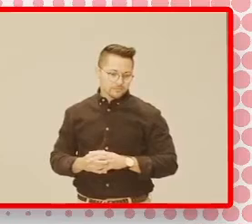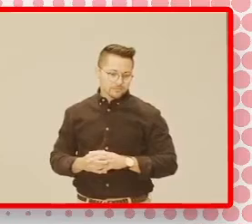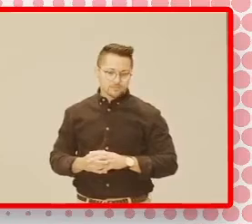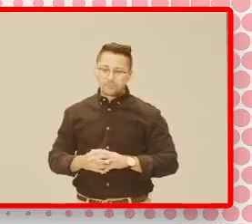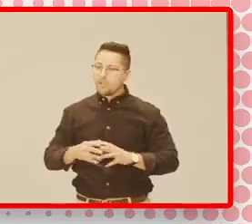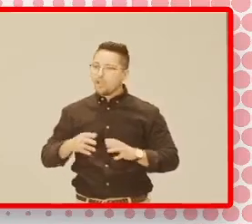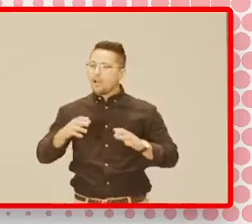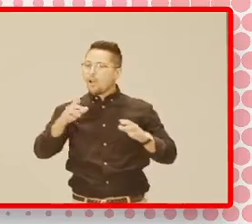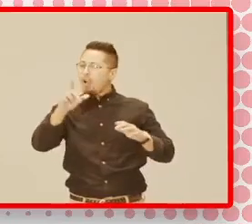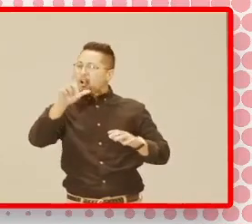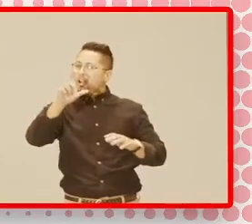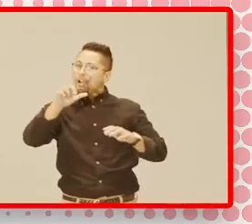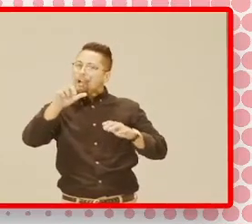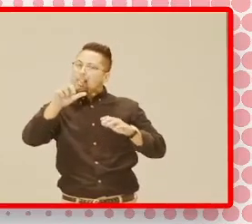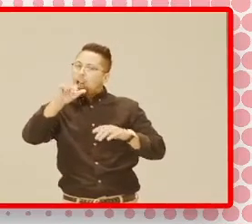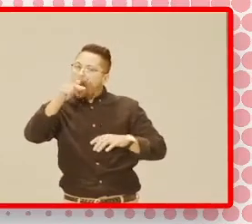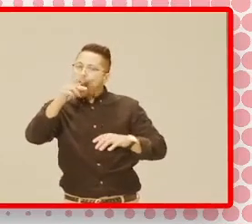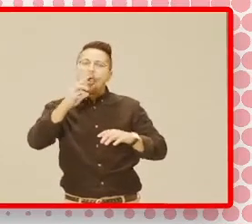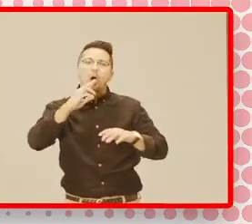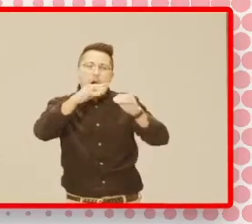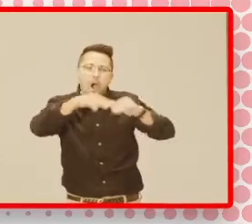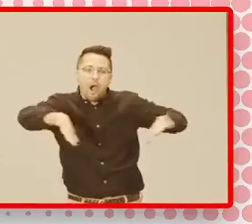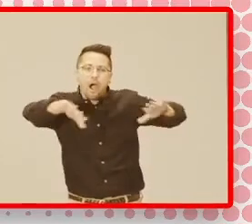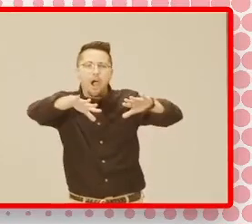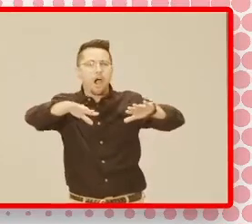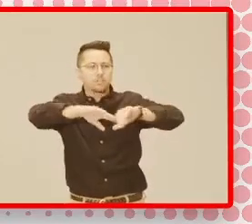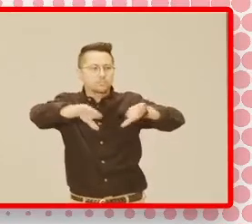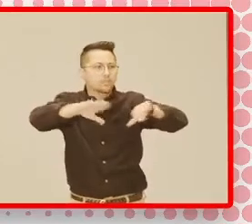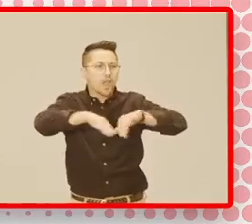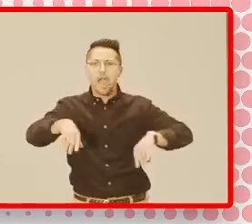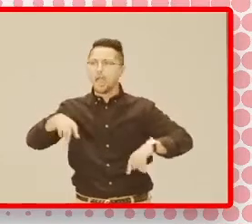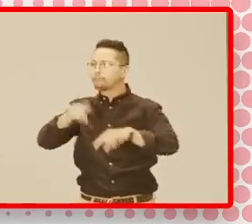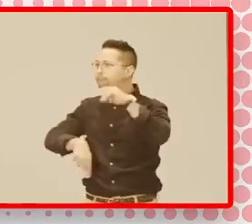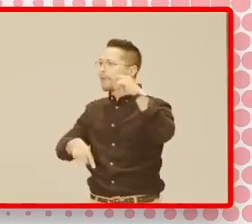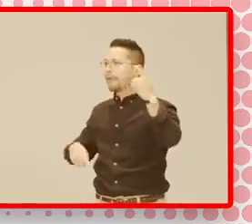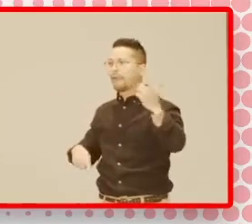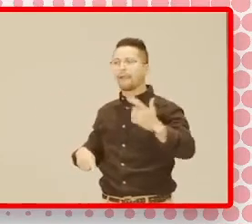in, no back trails to ride in.